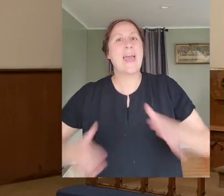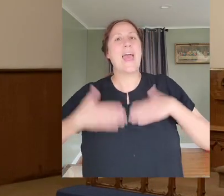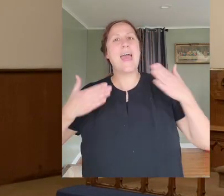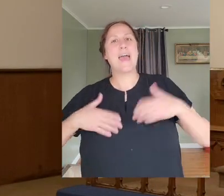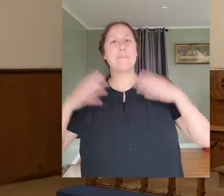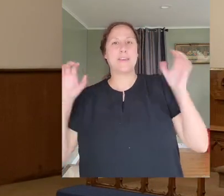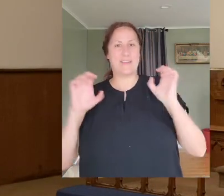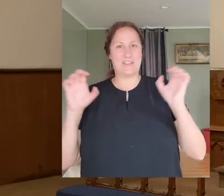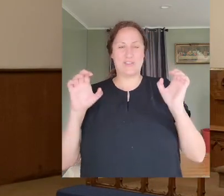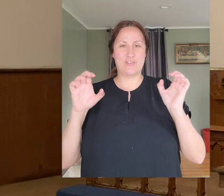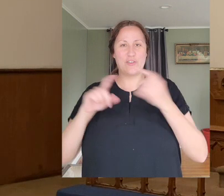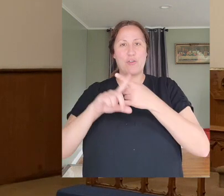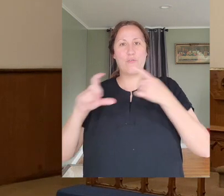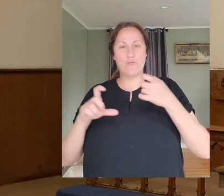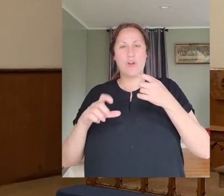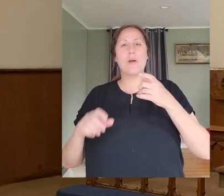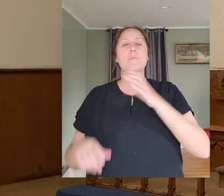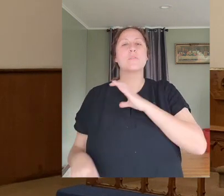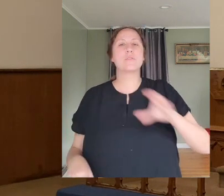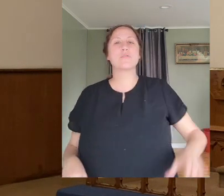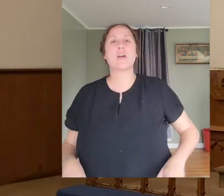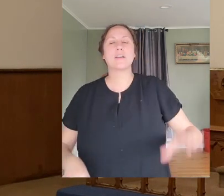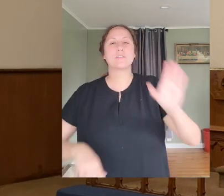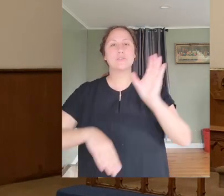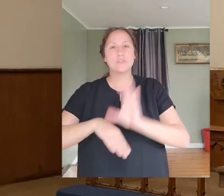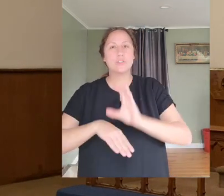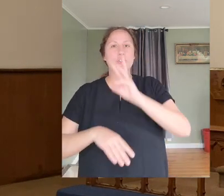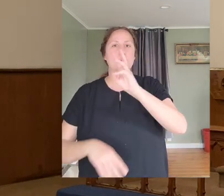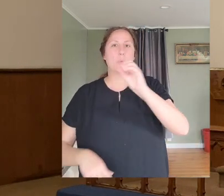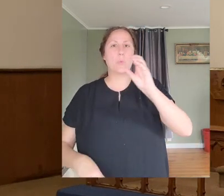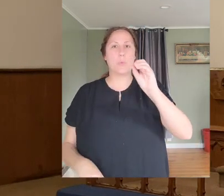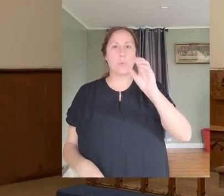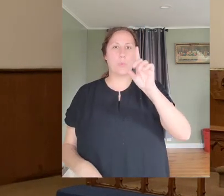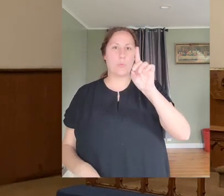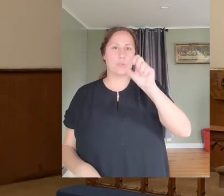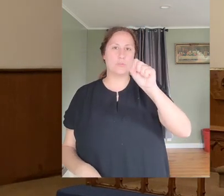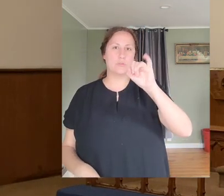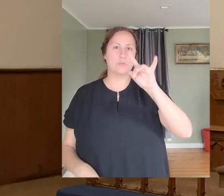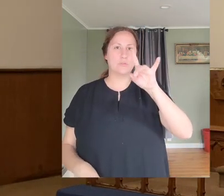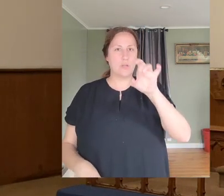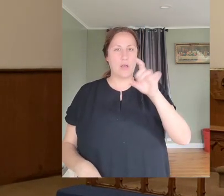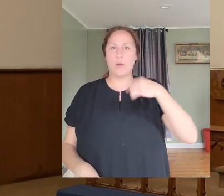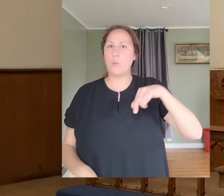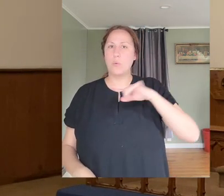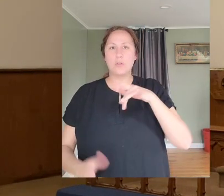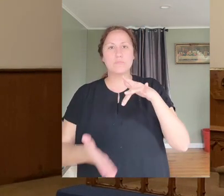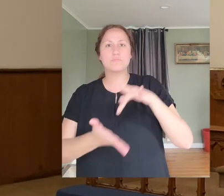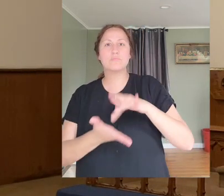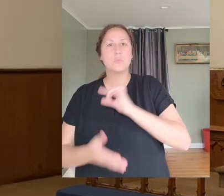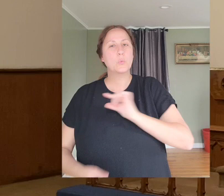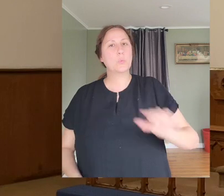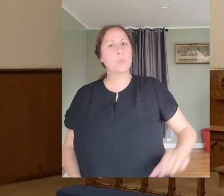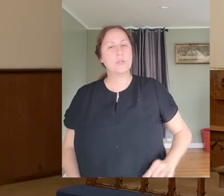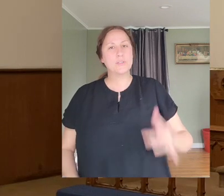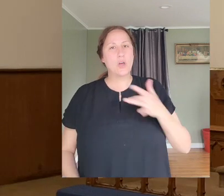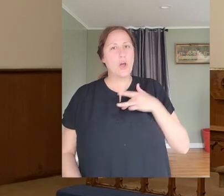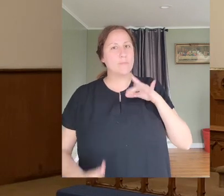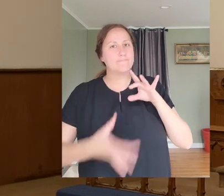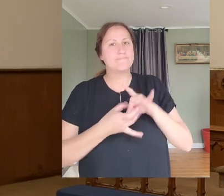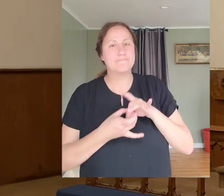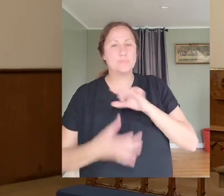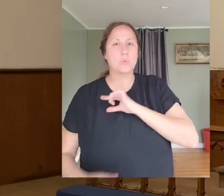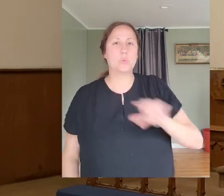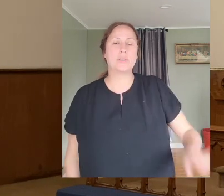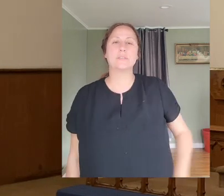Happy Easter from Christ Church Woodside. We're in the heart of Queens with the heart for Queens. Easter